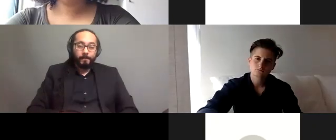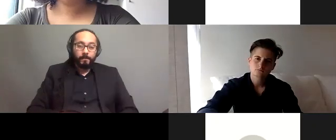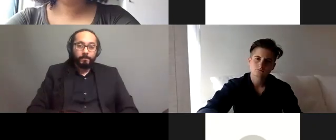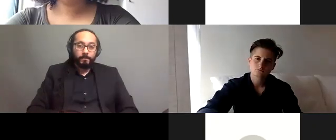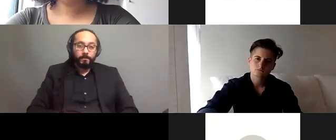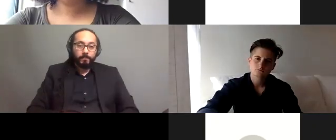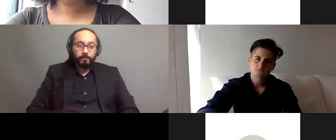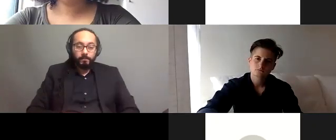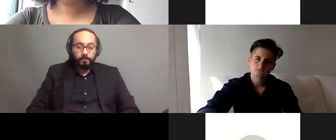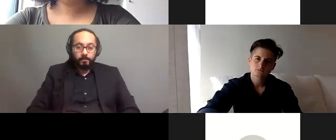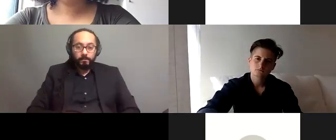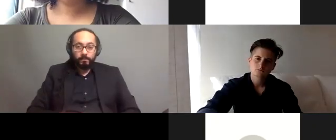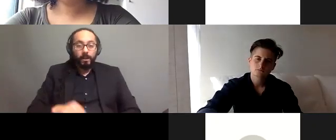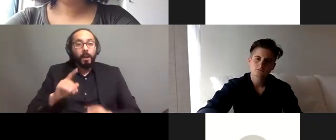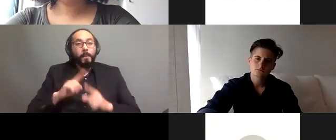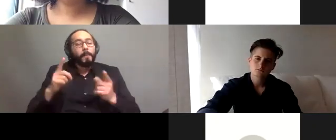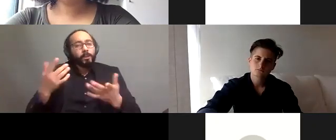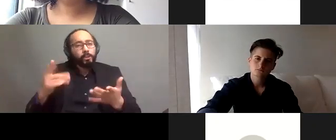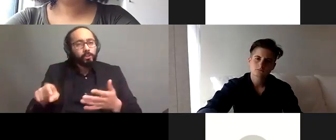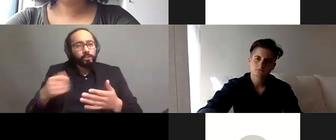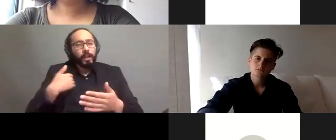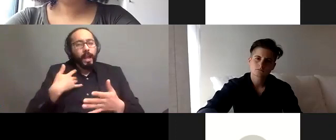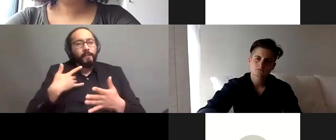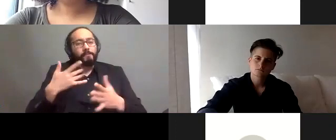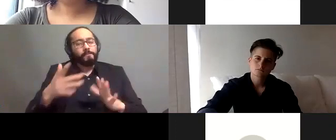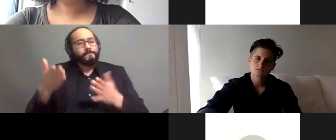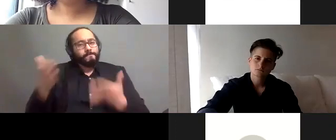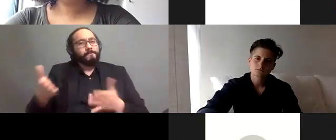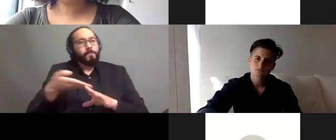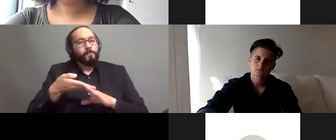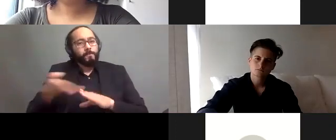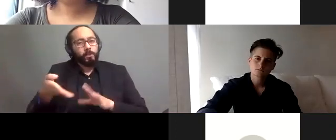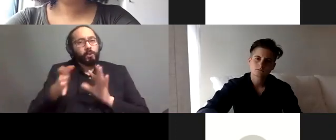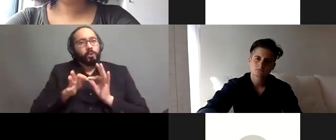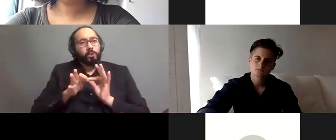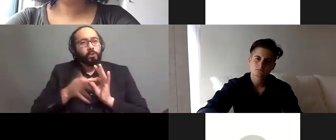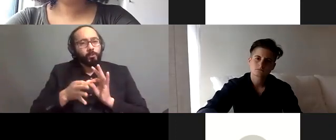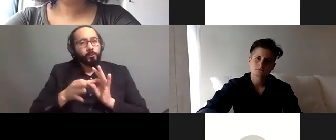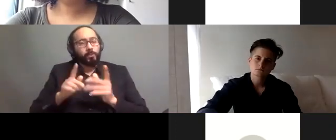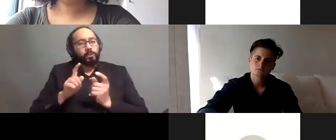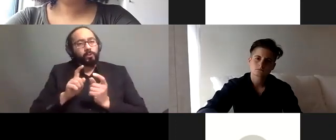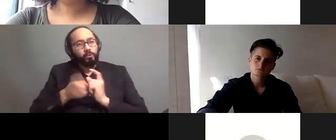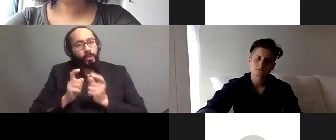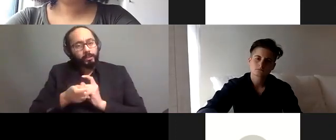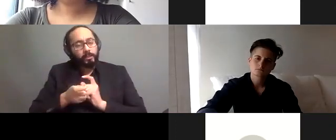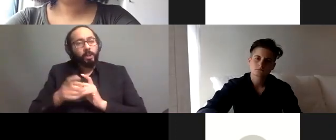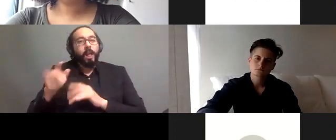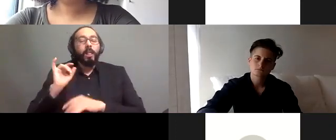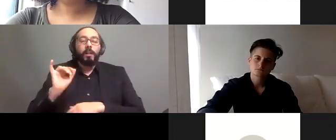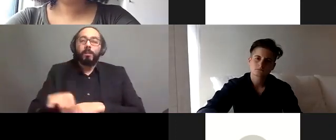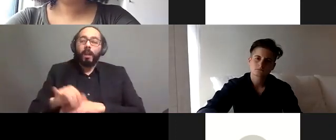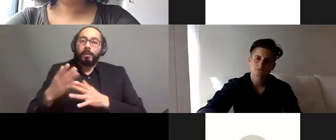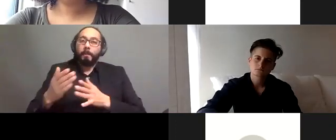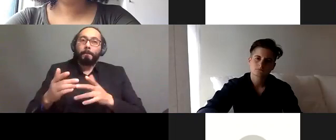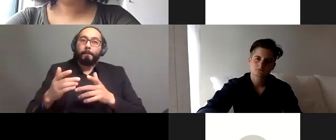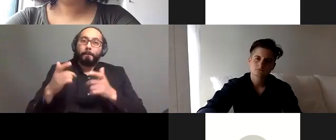on-site available interpreters and translators is a big barrier in terms of languages and cultures,